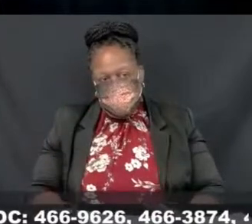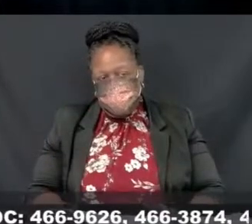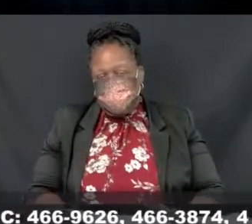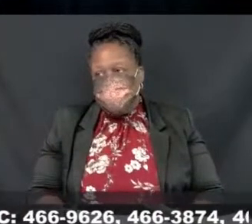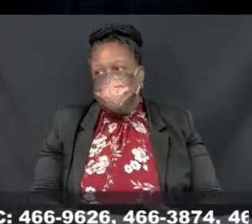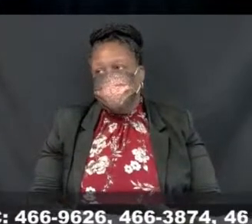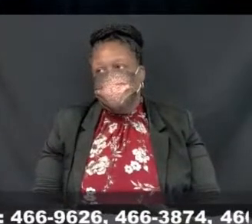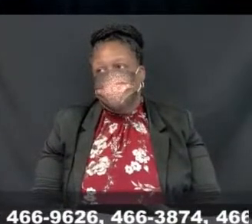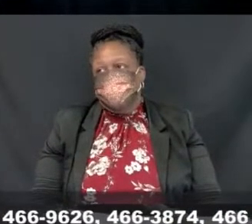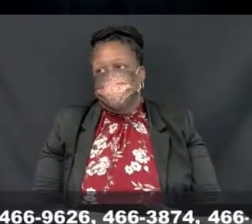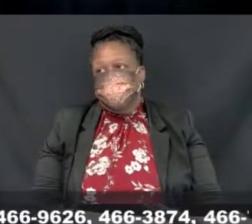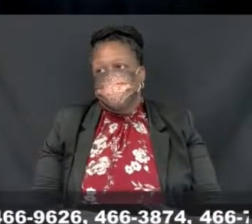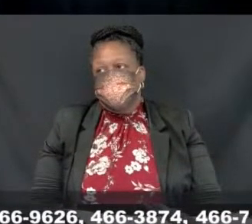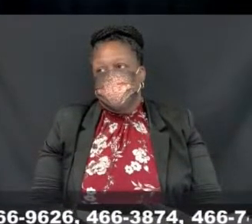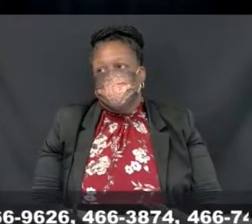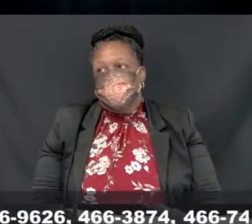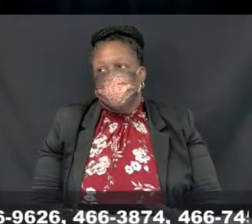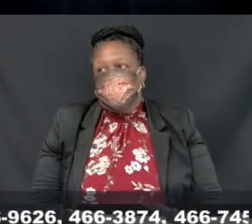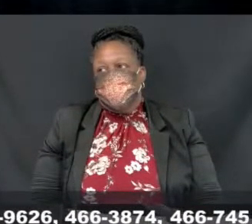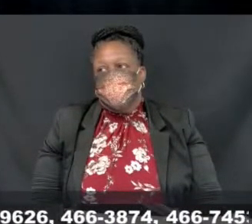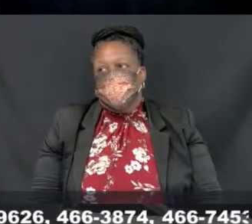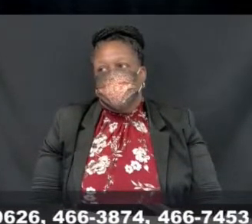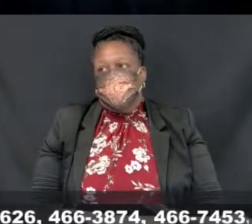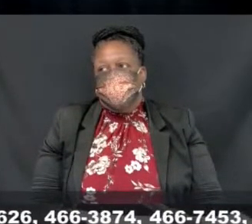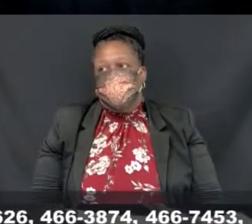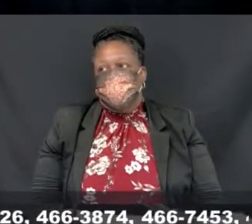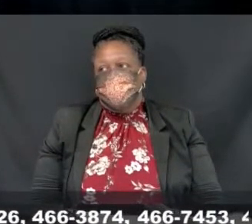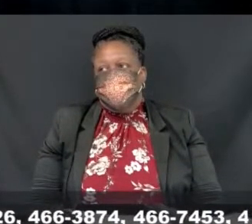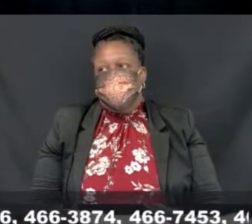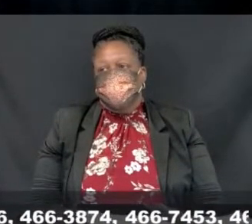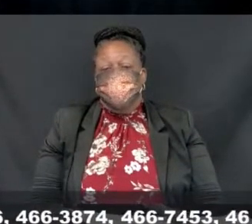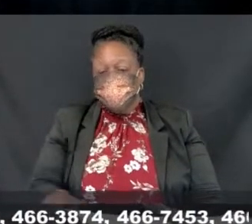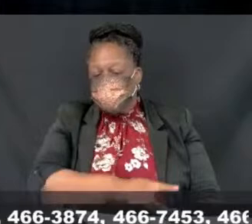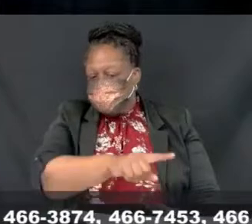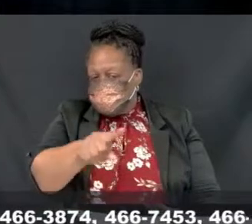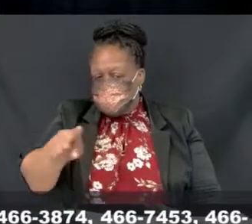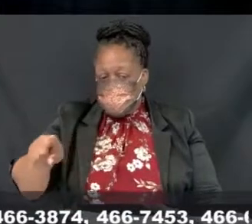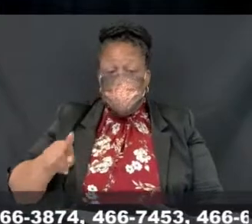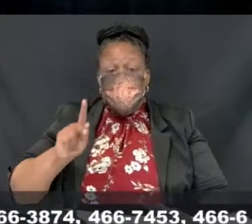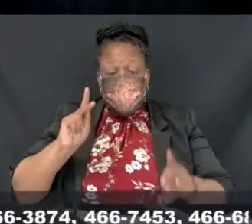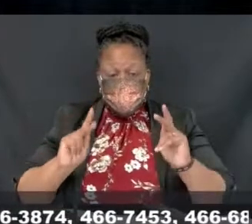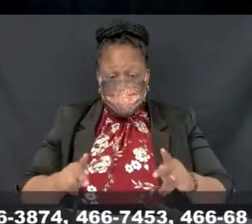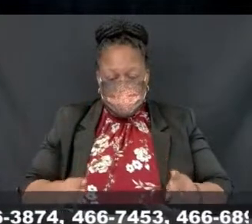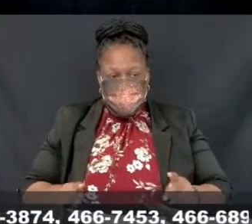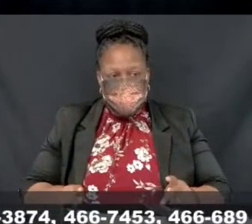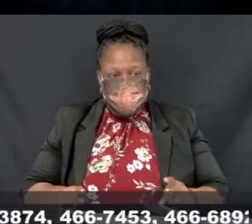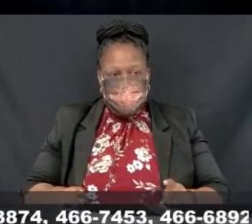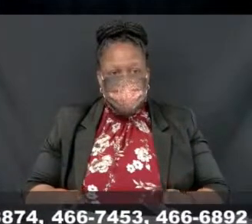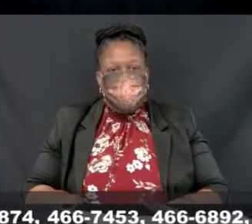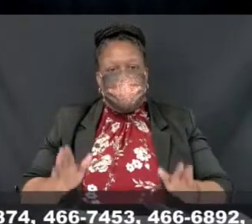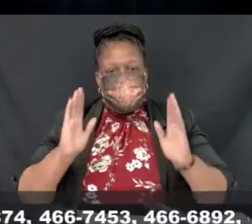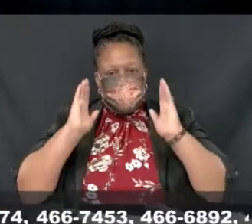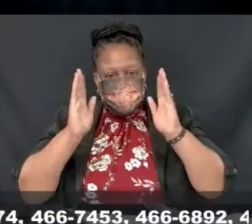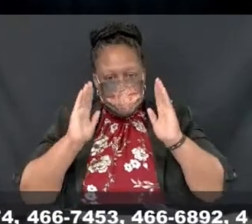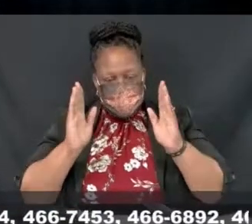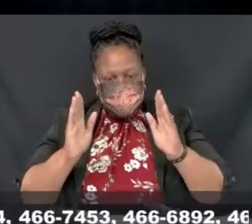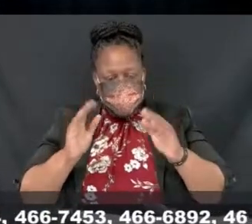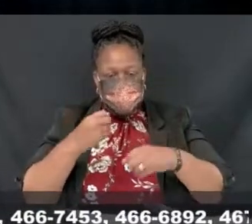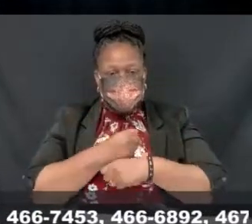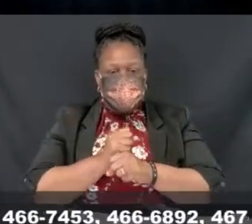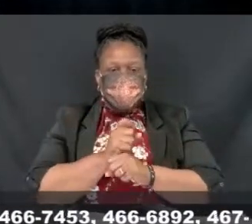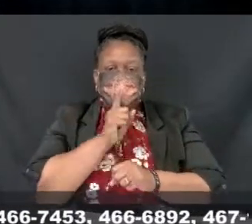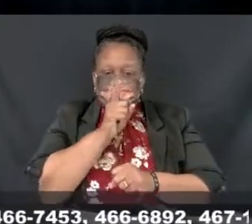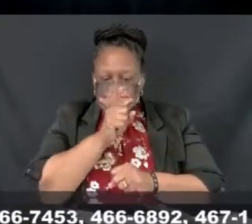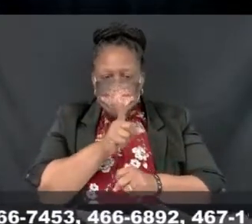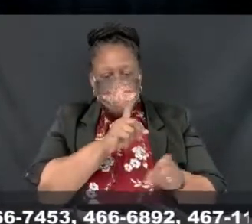some of your civil liberties. But actually, you were our watchdog to make sure that we stayed on our toes. Then we